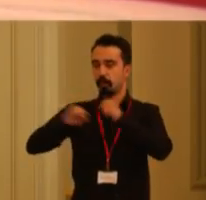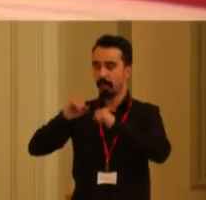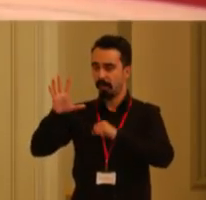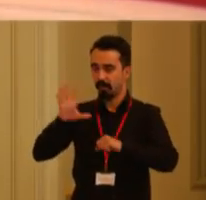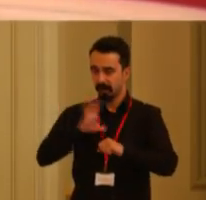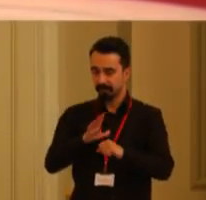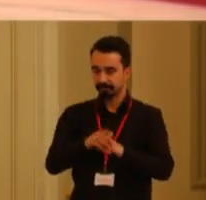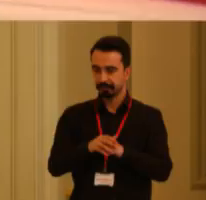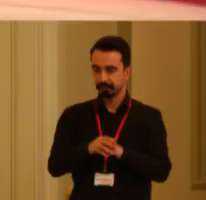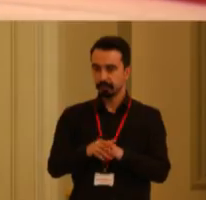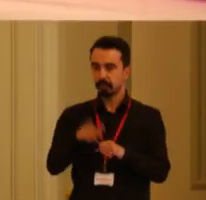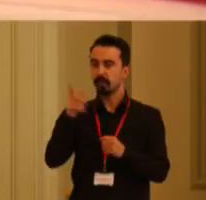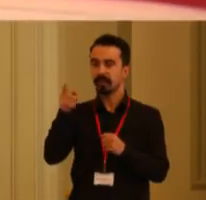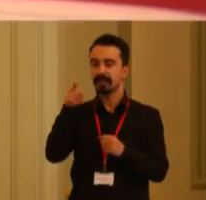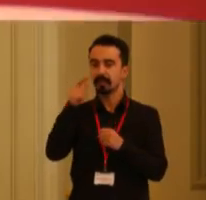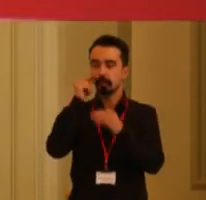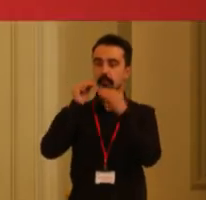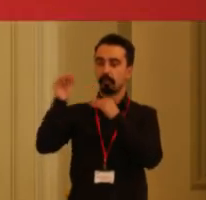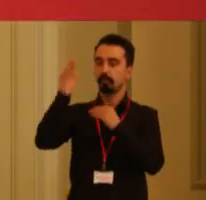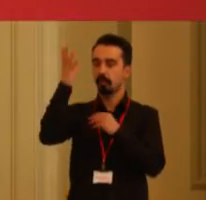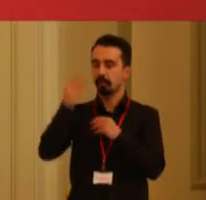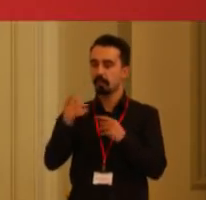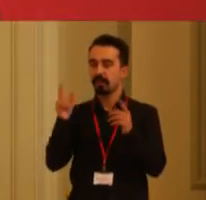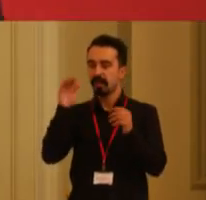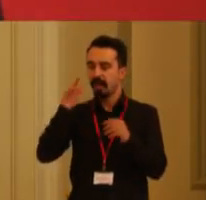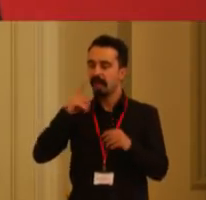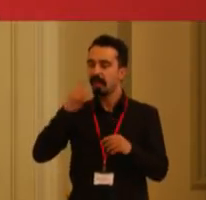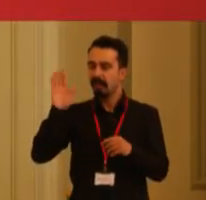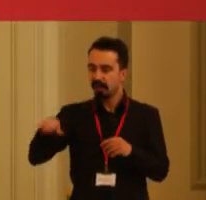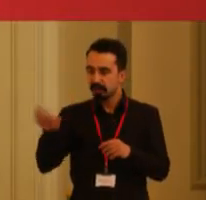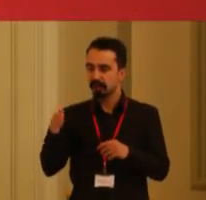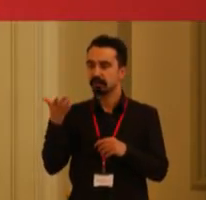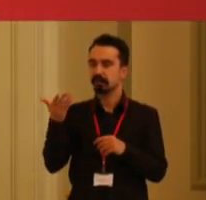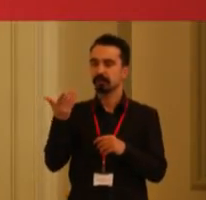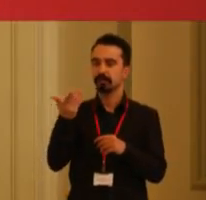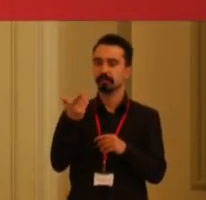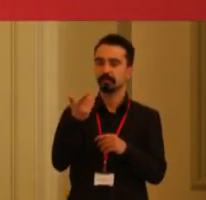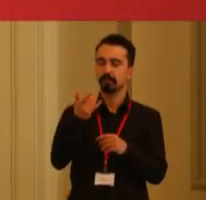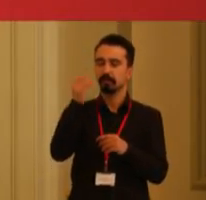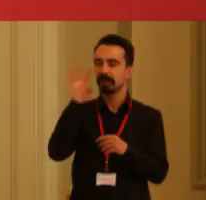it was like it's an entity from Belgium, a foreign entity,